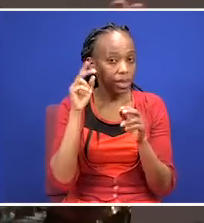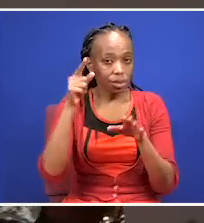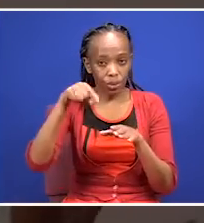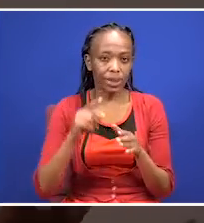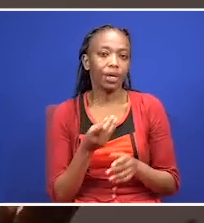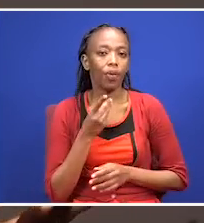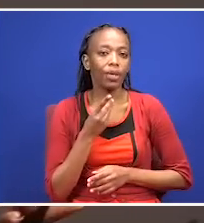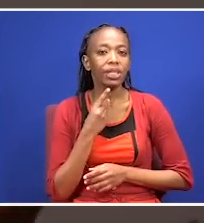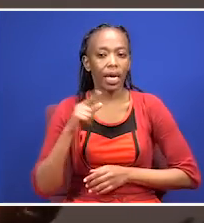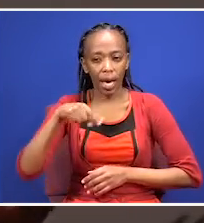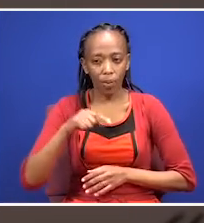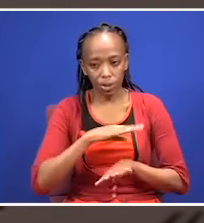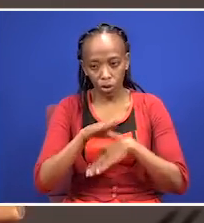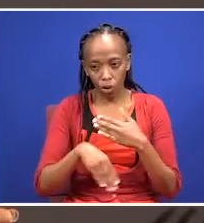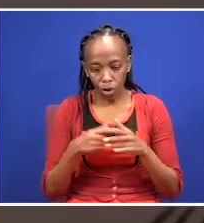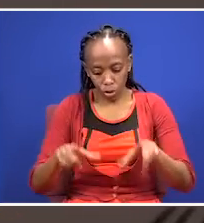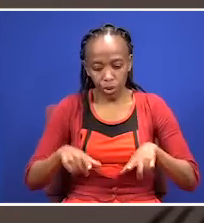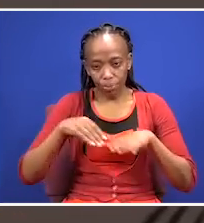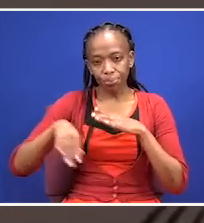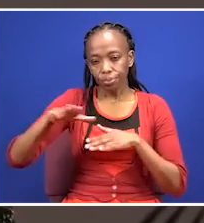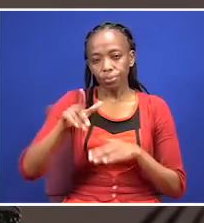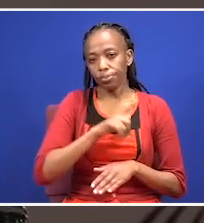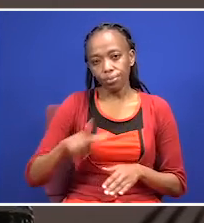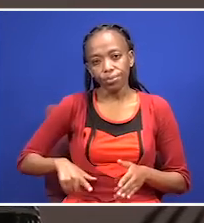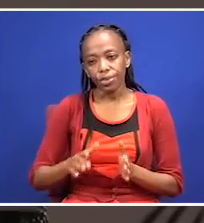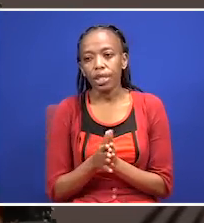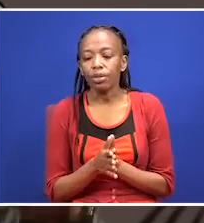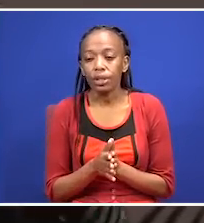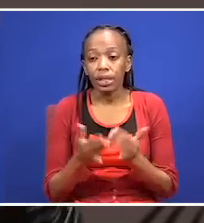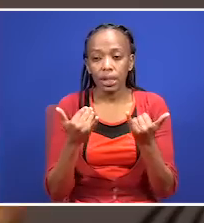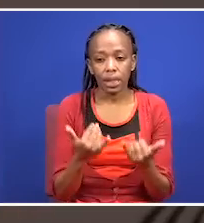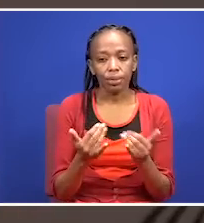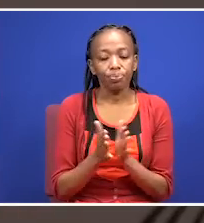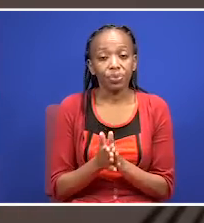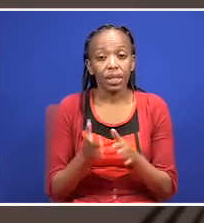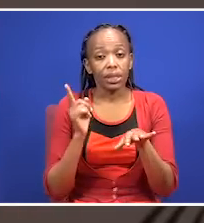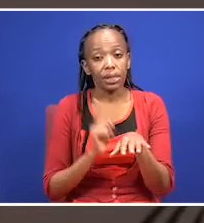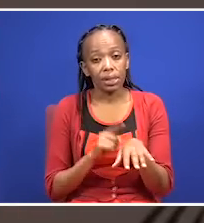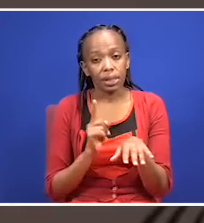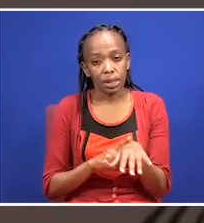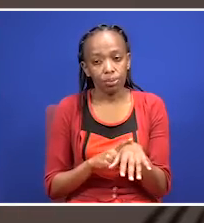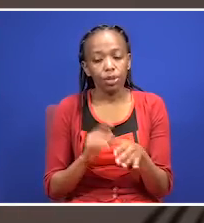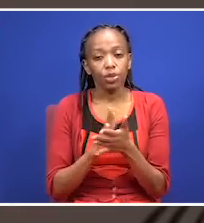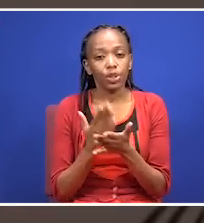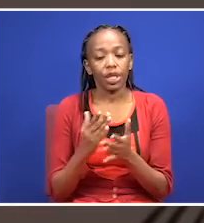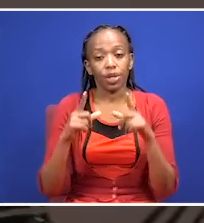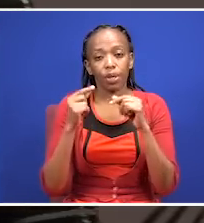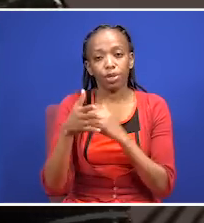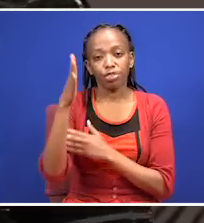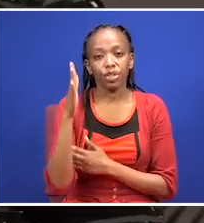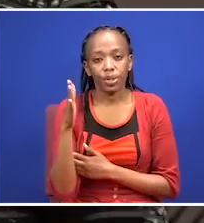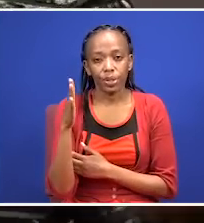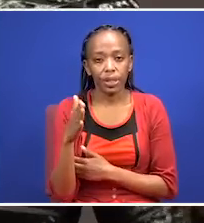it's our desire for all of us to dwell in the presence of the lord now is the time to share the word of